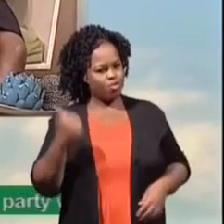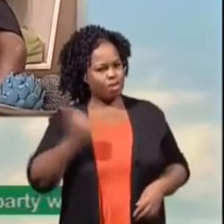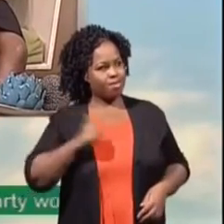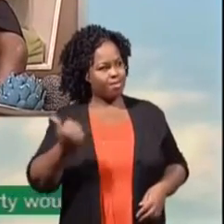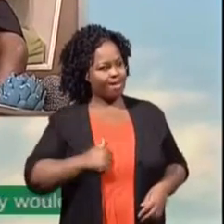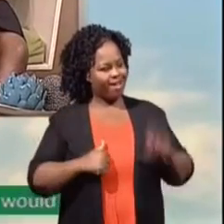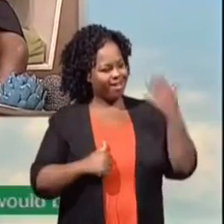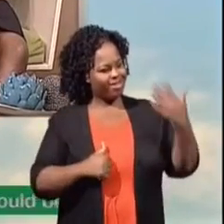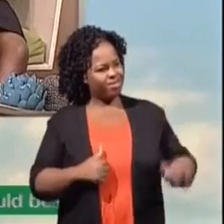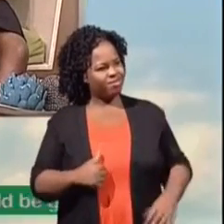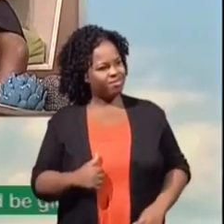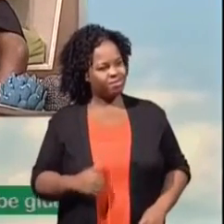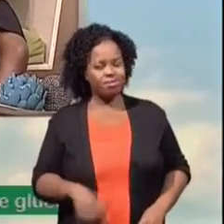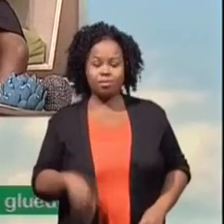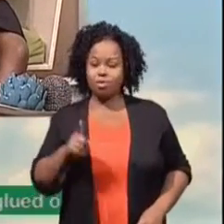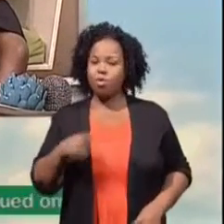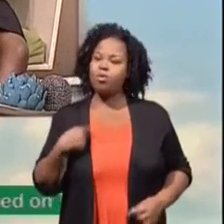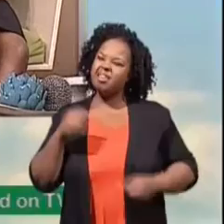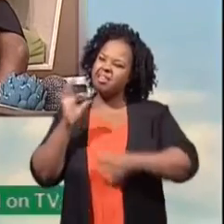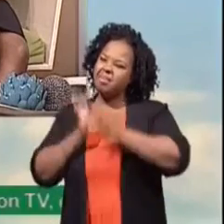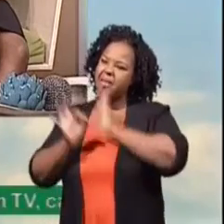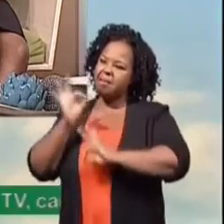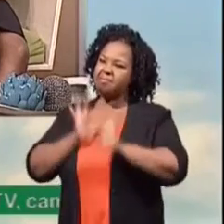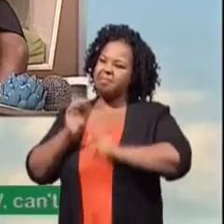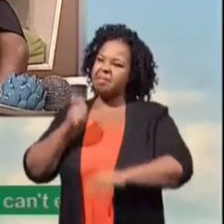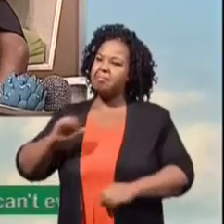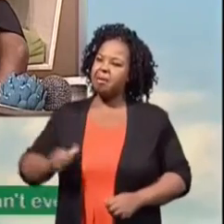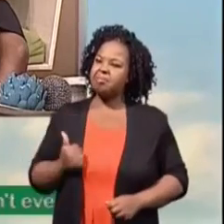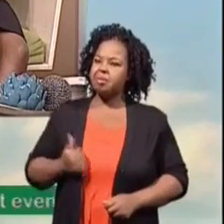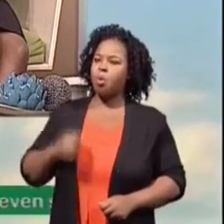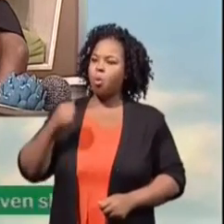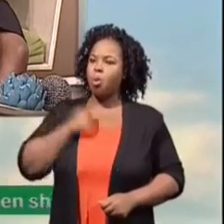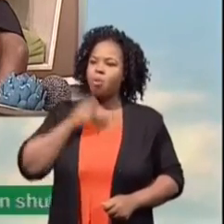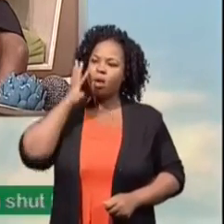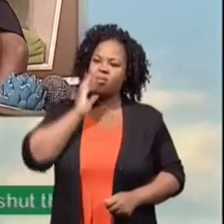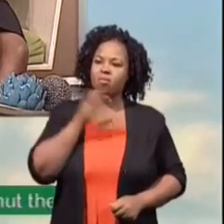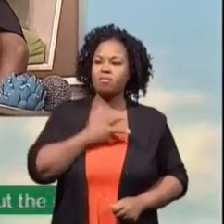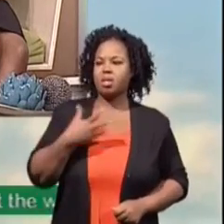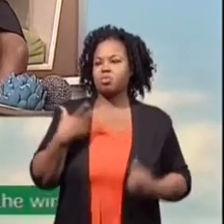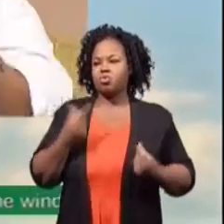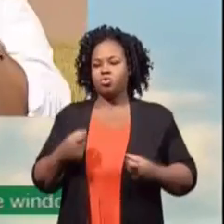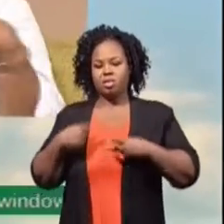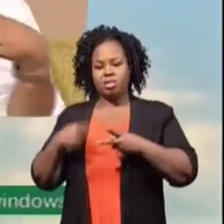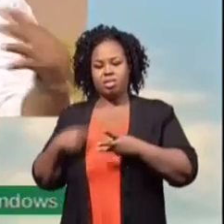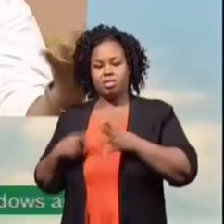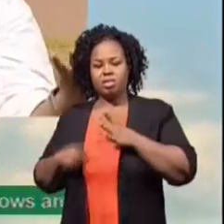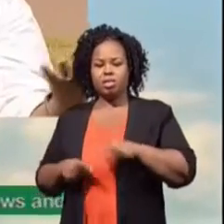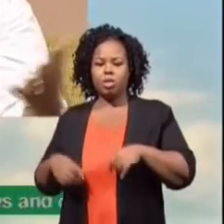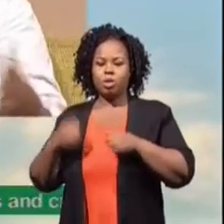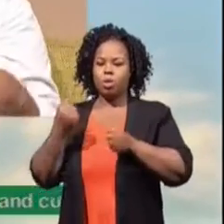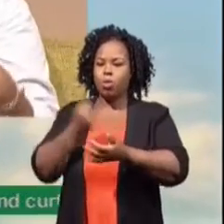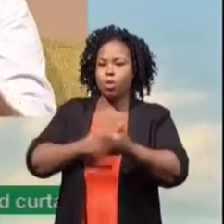wena jonga if many jackpot guys. So he would narrate the story to me that this is what the grandmom will do bake pie watermelon and she would